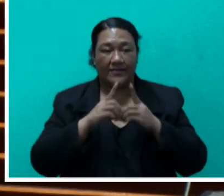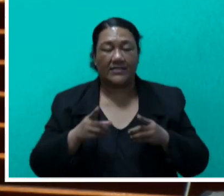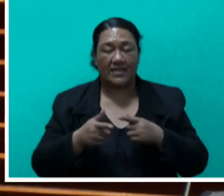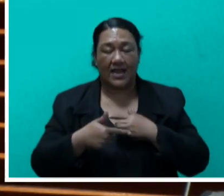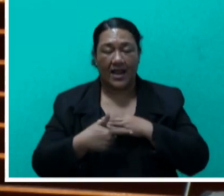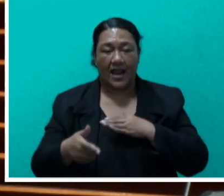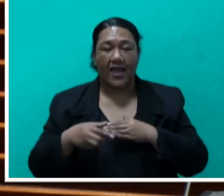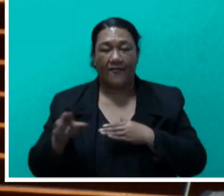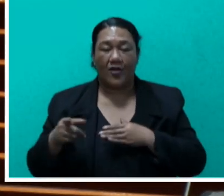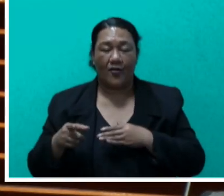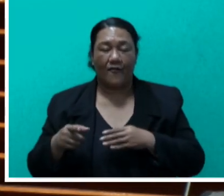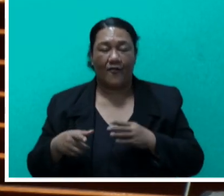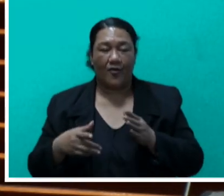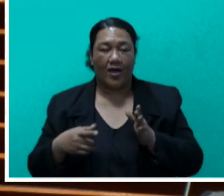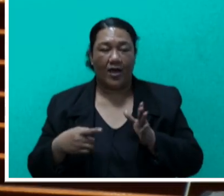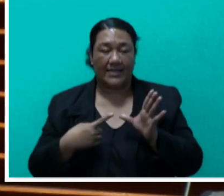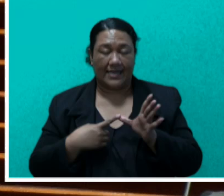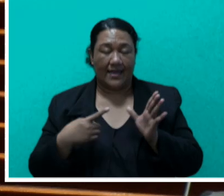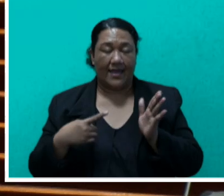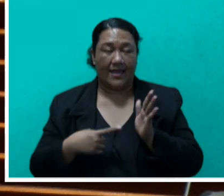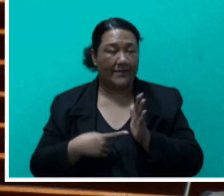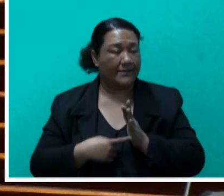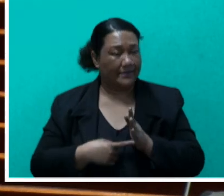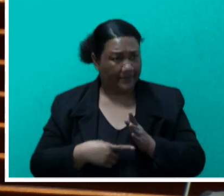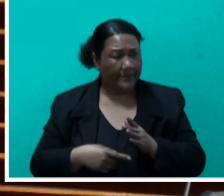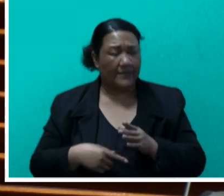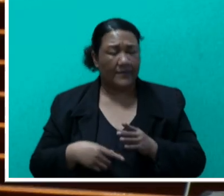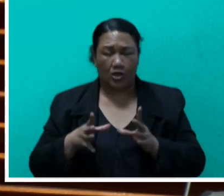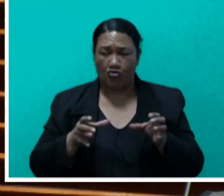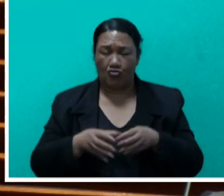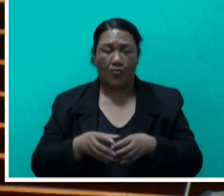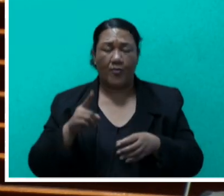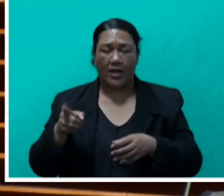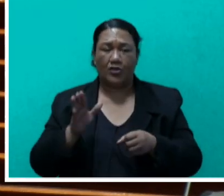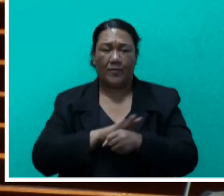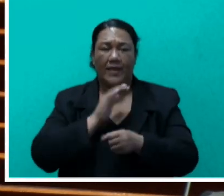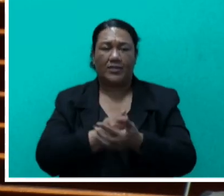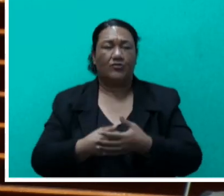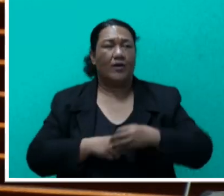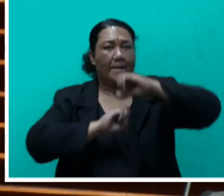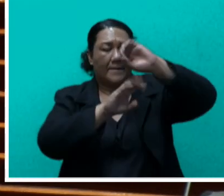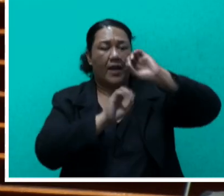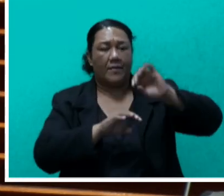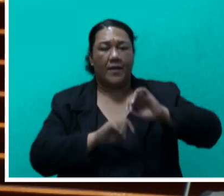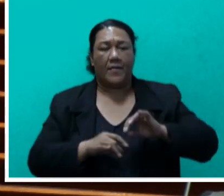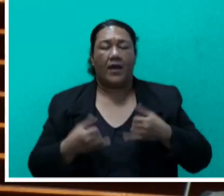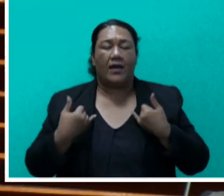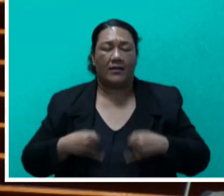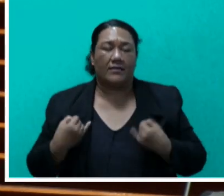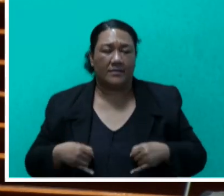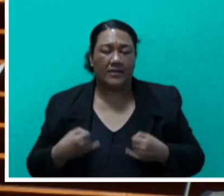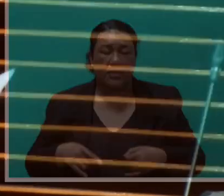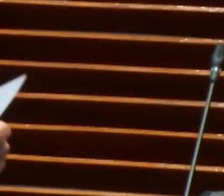established technical working group highlighted earlier has guided the ROI program to procure and supply farming implements such as plows and harrows to